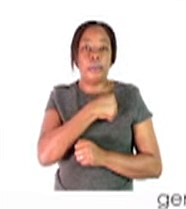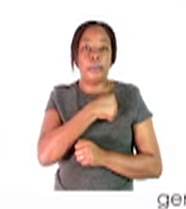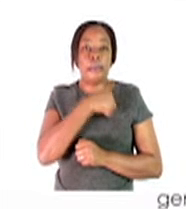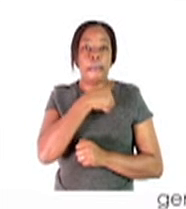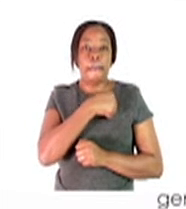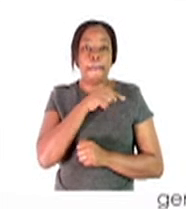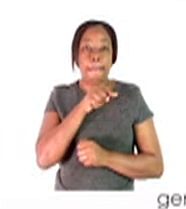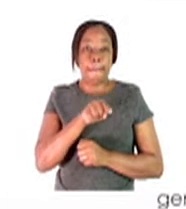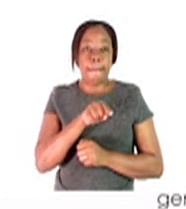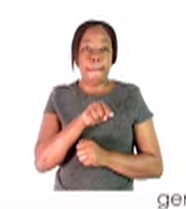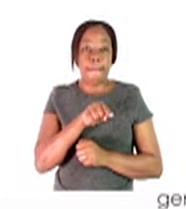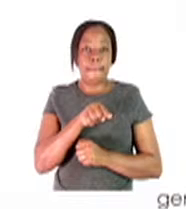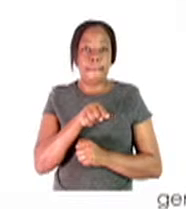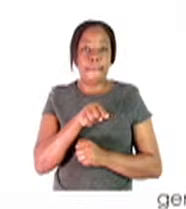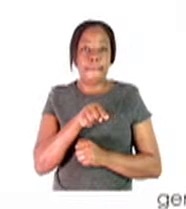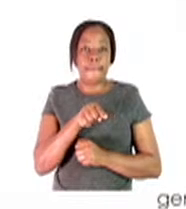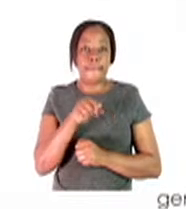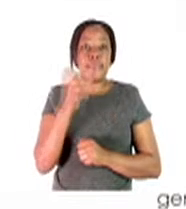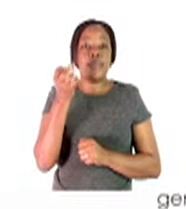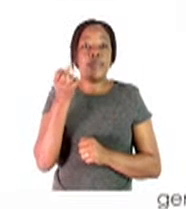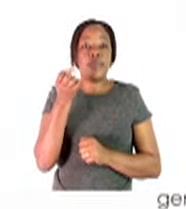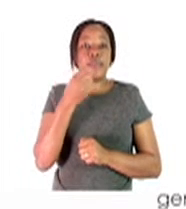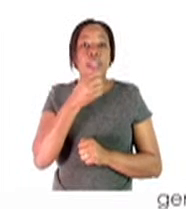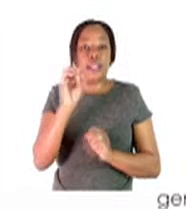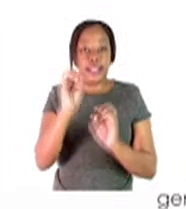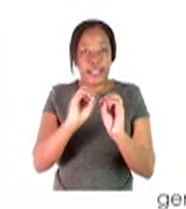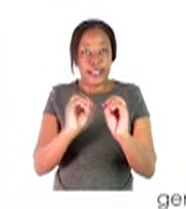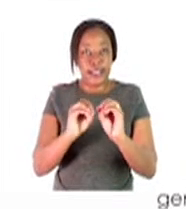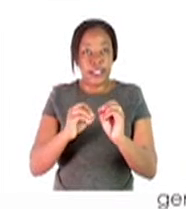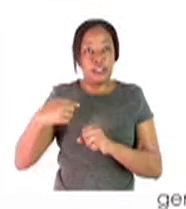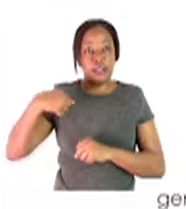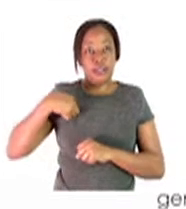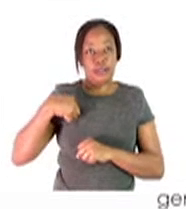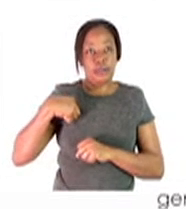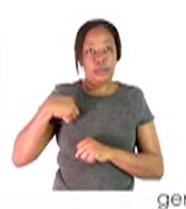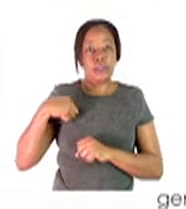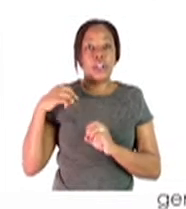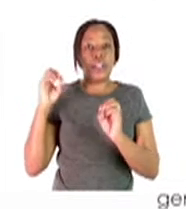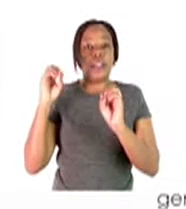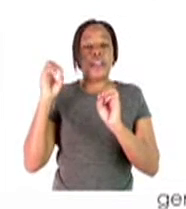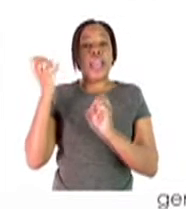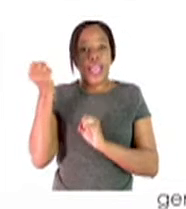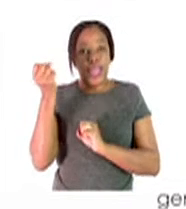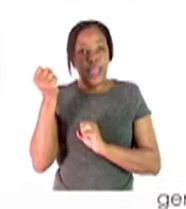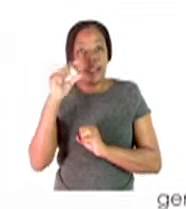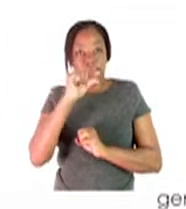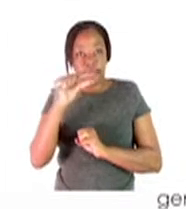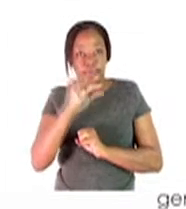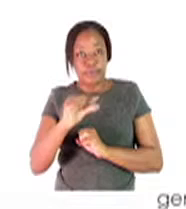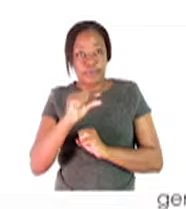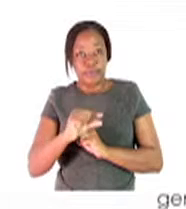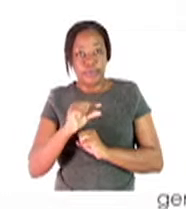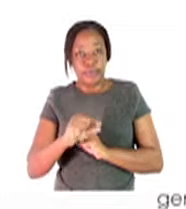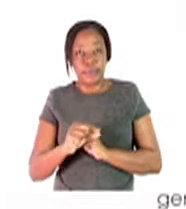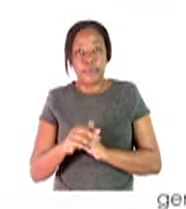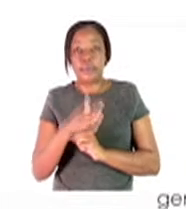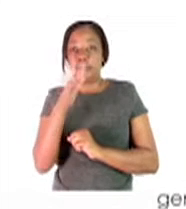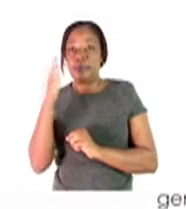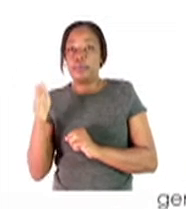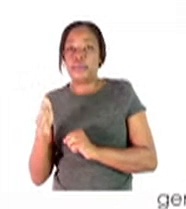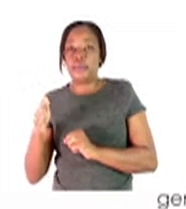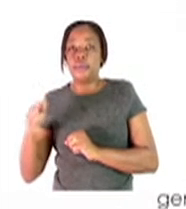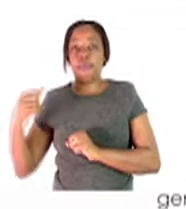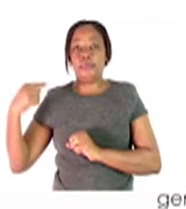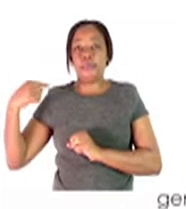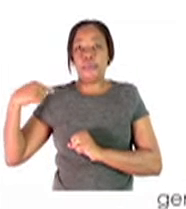boy side. No. Okay, and on the second block, the male side, which is the boy side, is the one